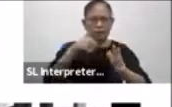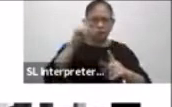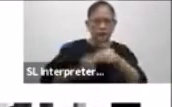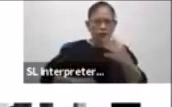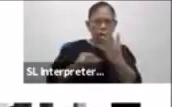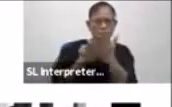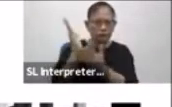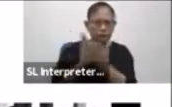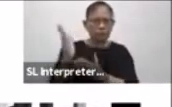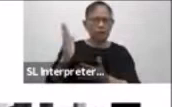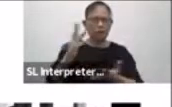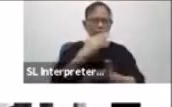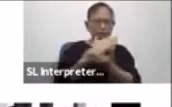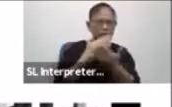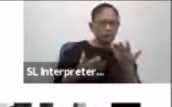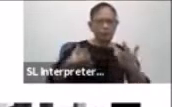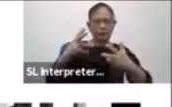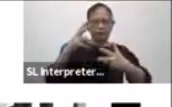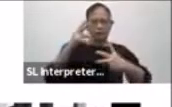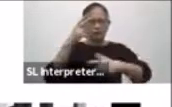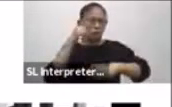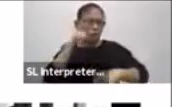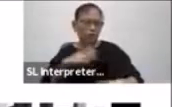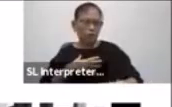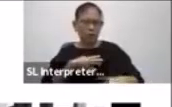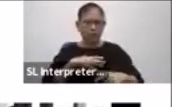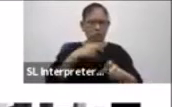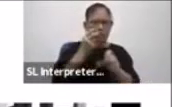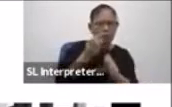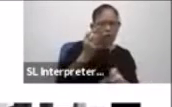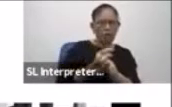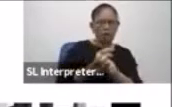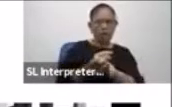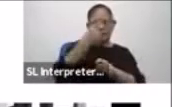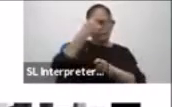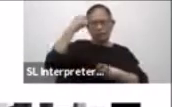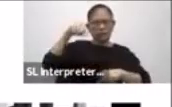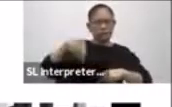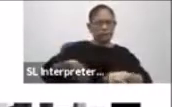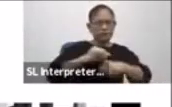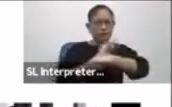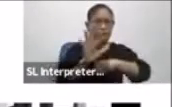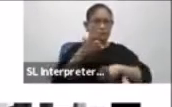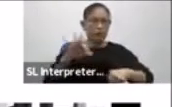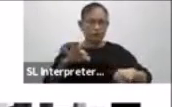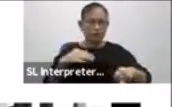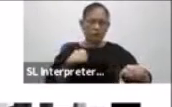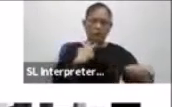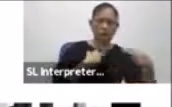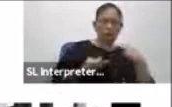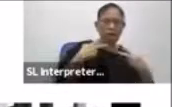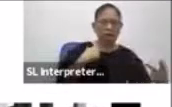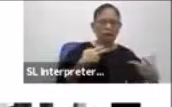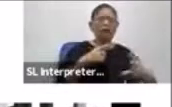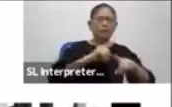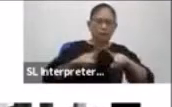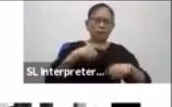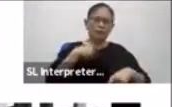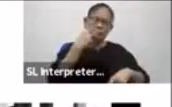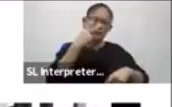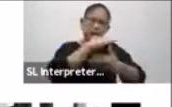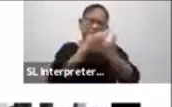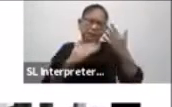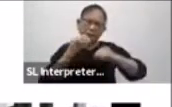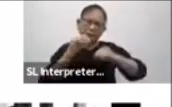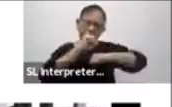are difficult to operationalize in the context of COVID, we are seeing some adaptations that are promising. In